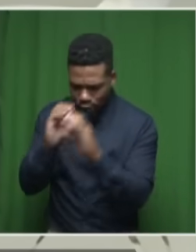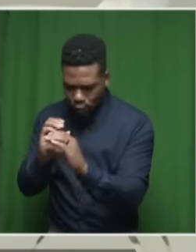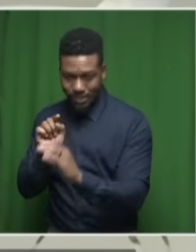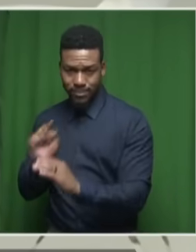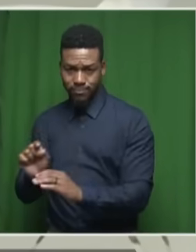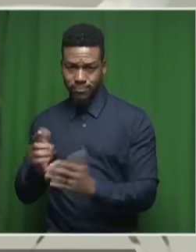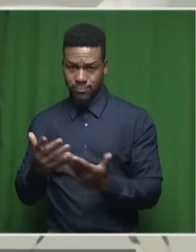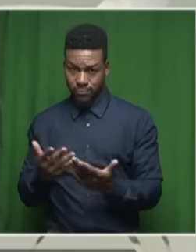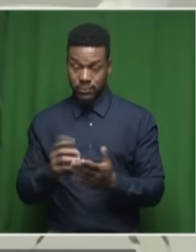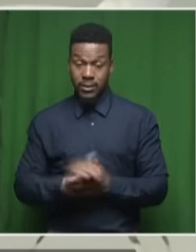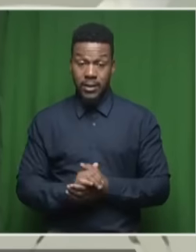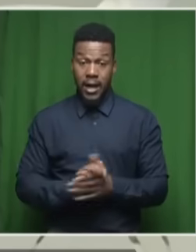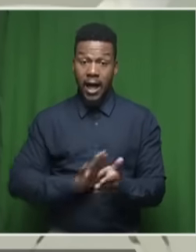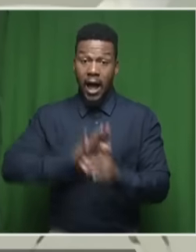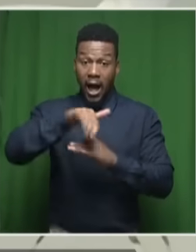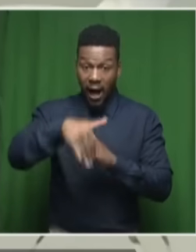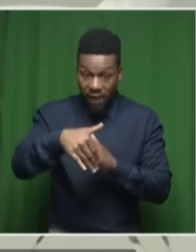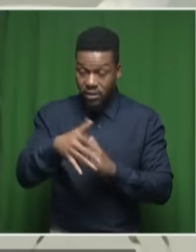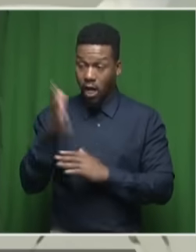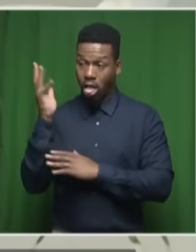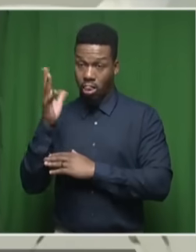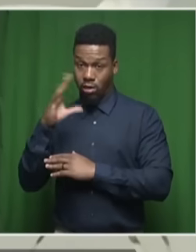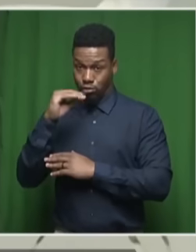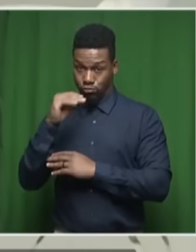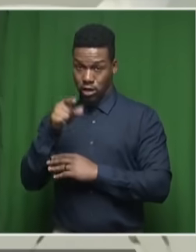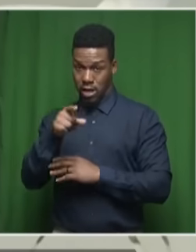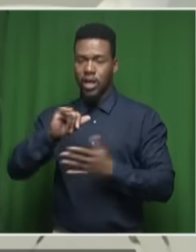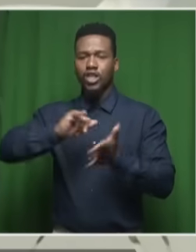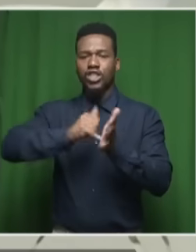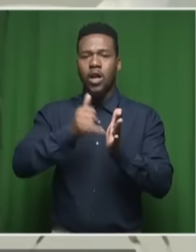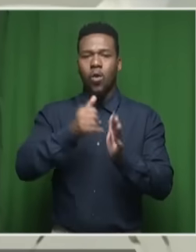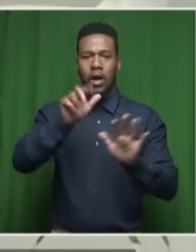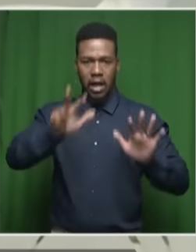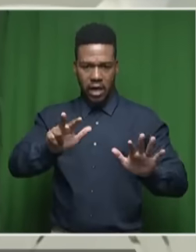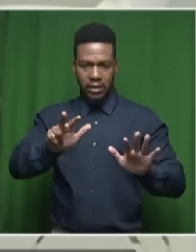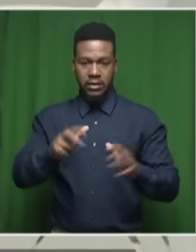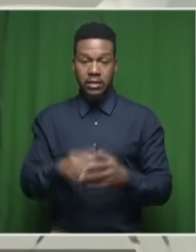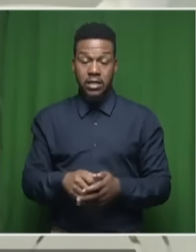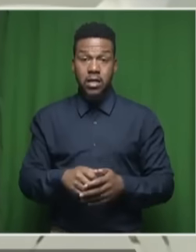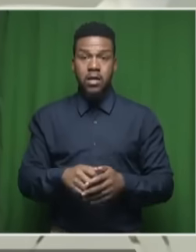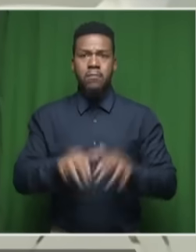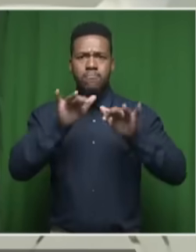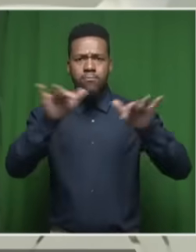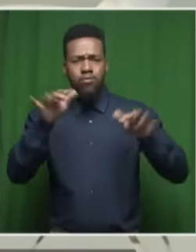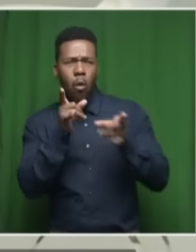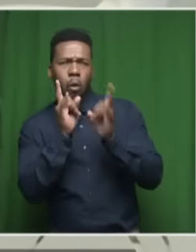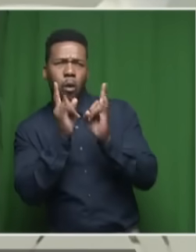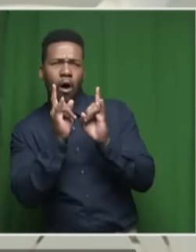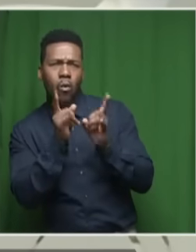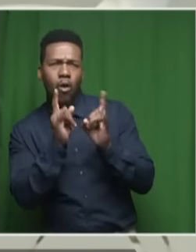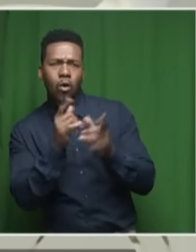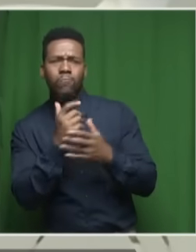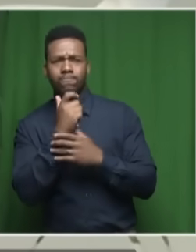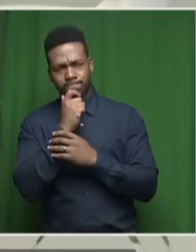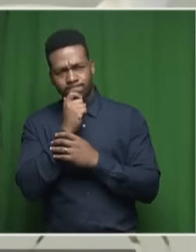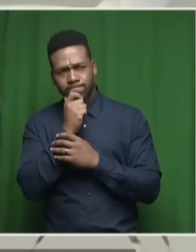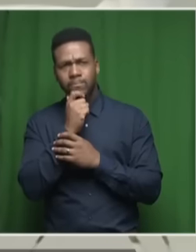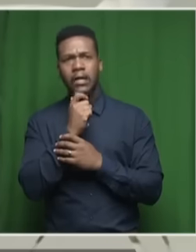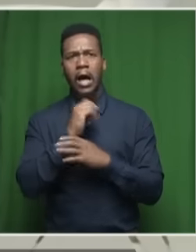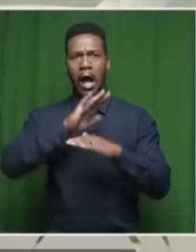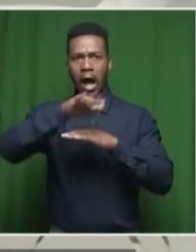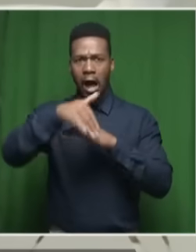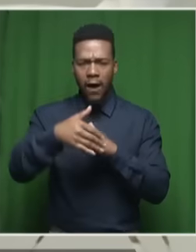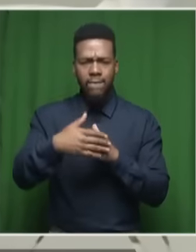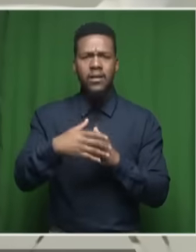8th statement, members of the ANC and ordinary citizens will be watching, would therefore be in a good position